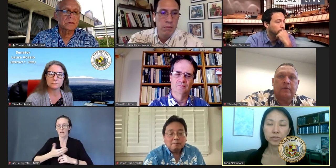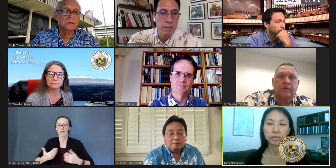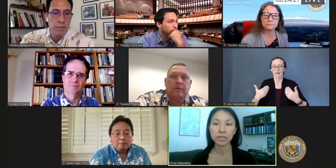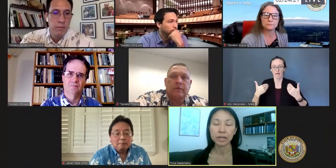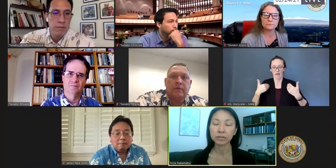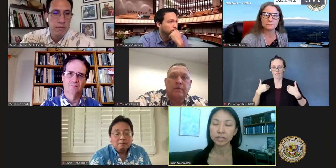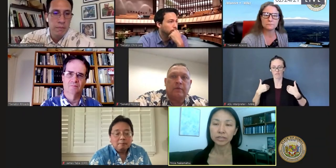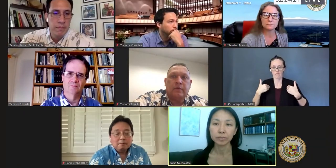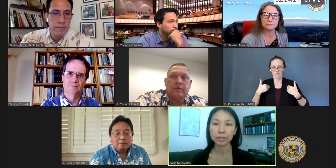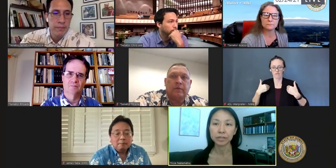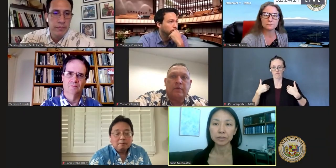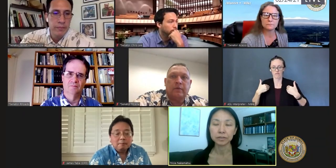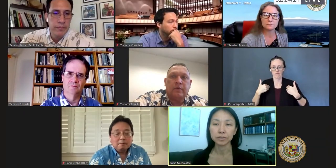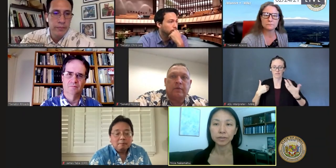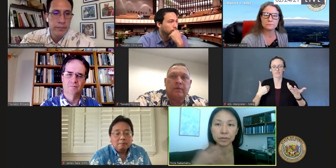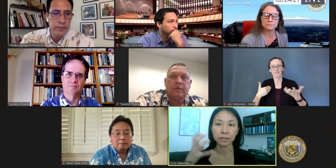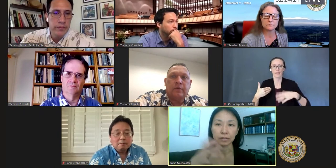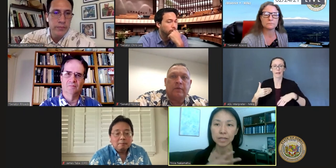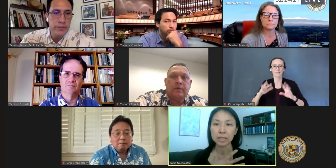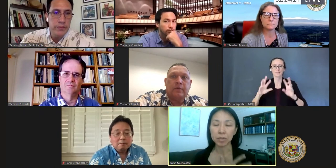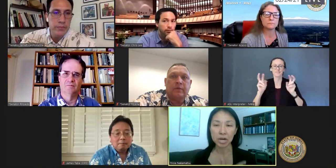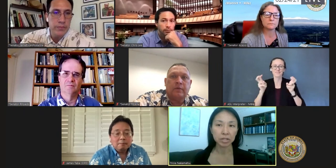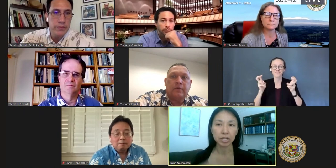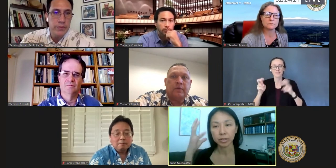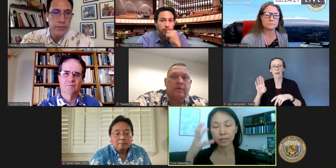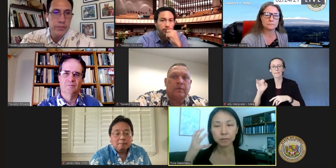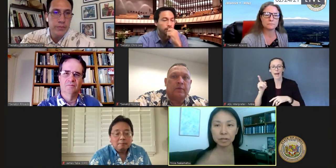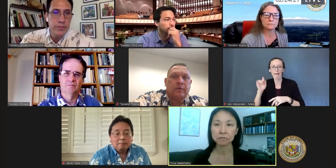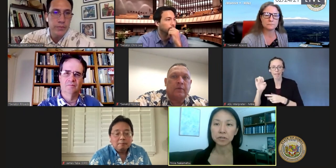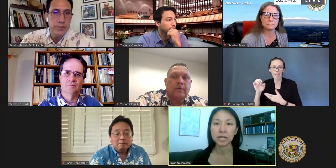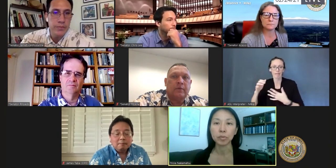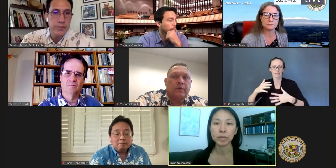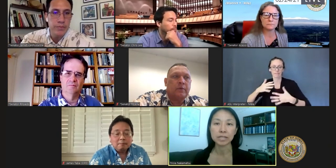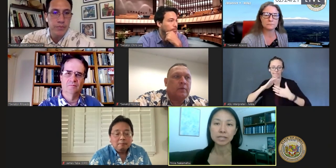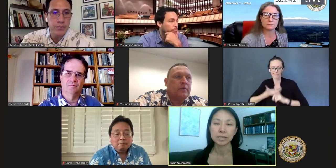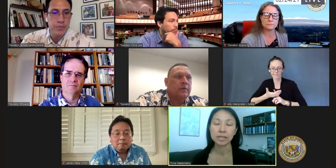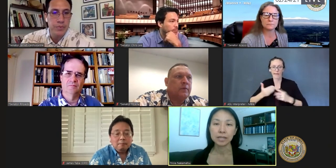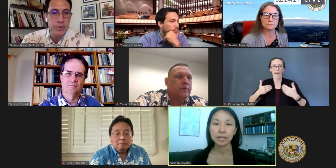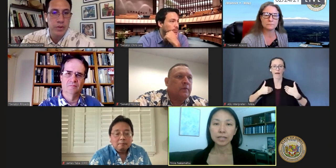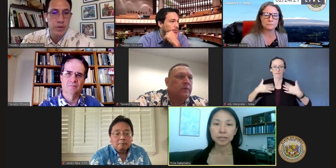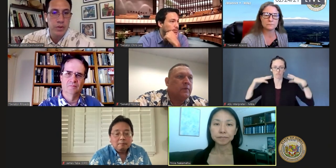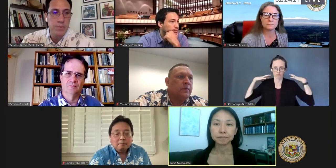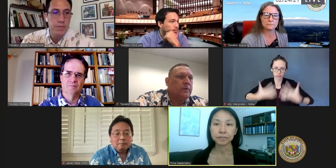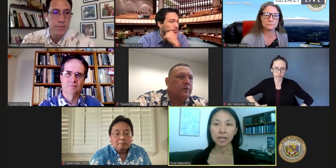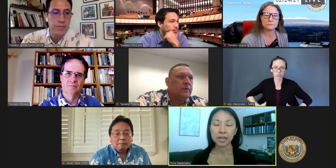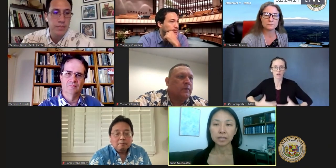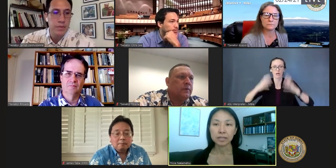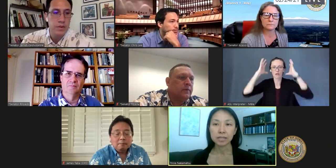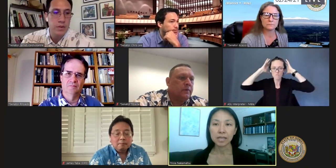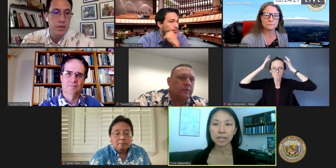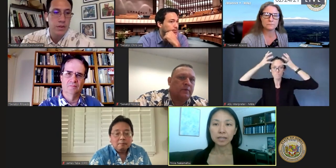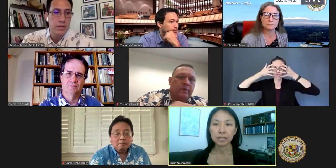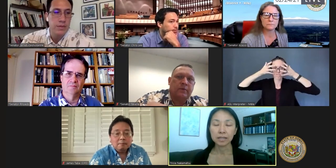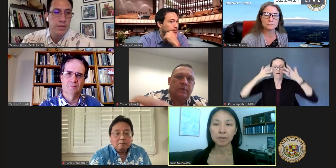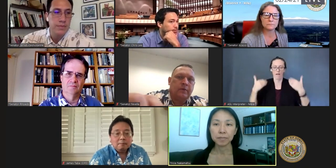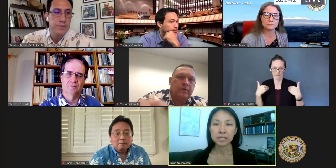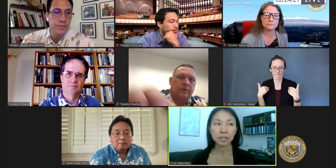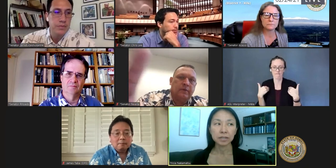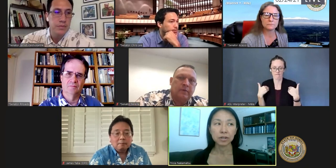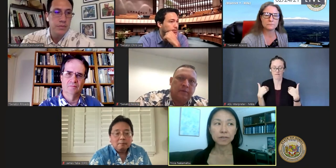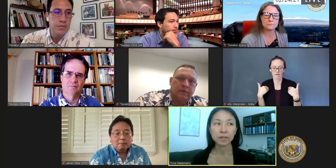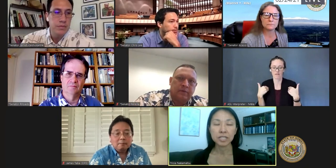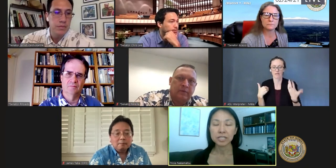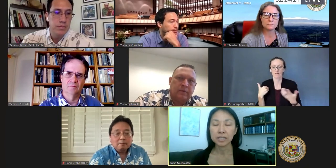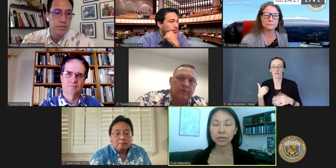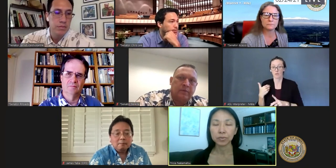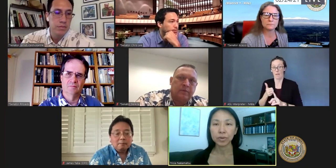what is referred to as battle dress or battle gear. So they were in body armor, reinforced helmets, and they, based